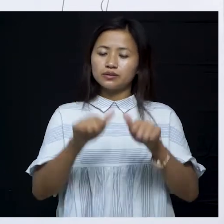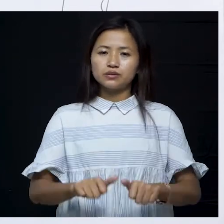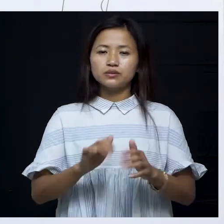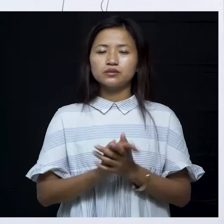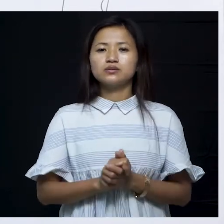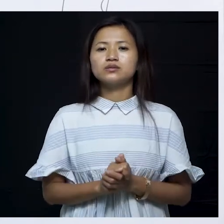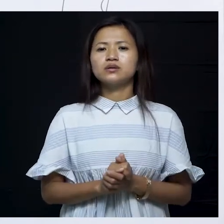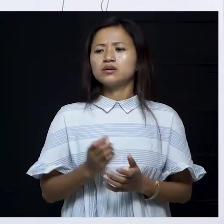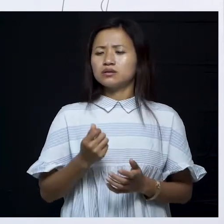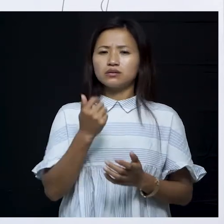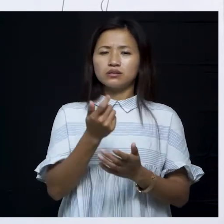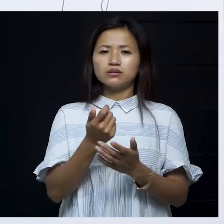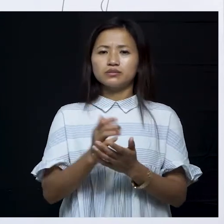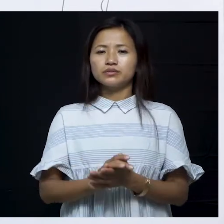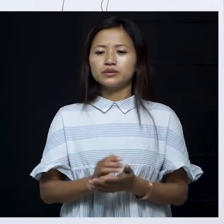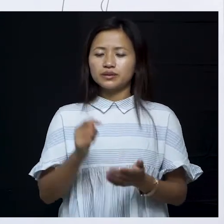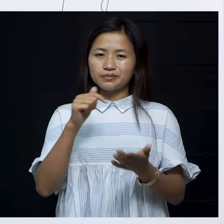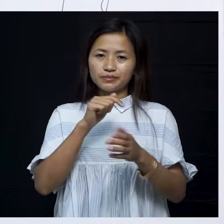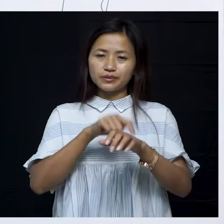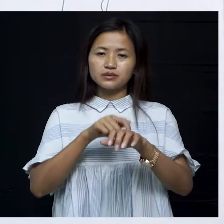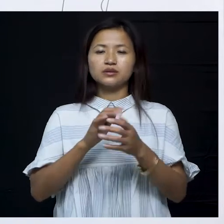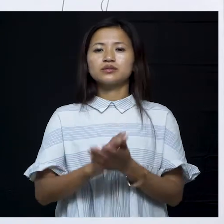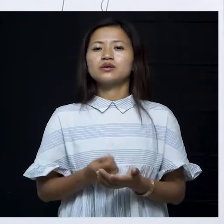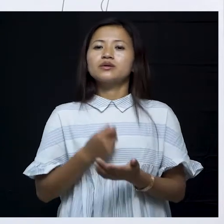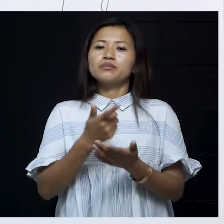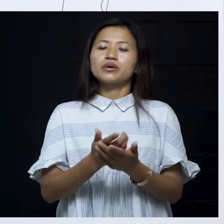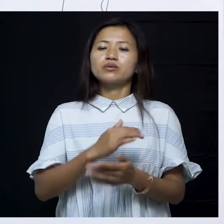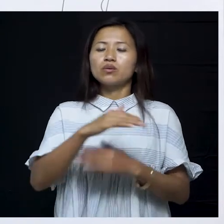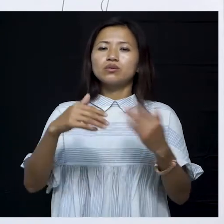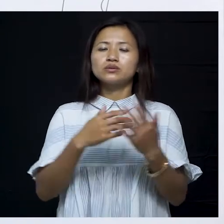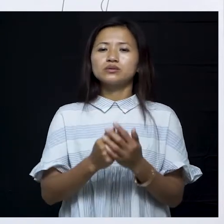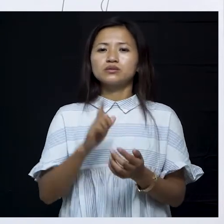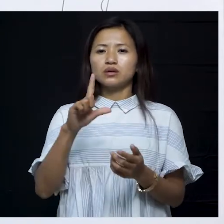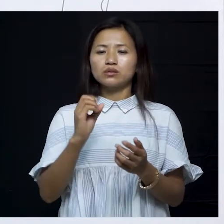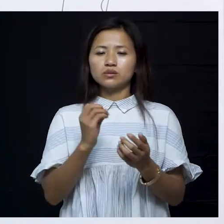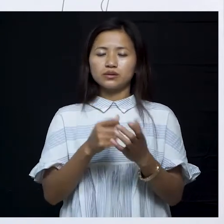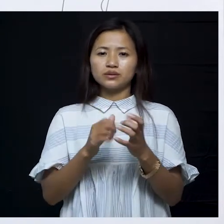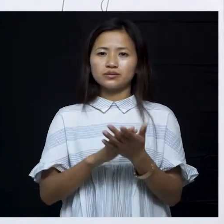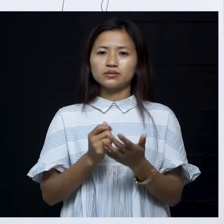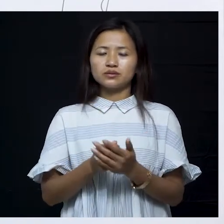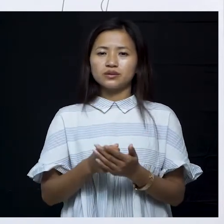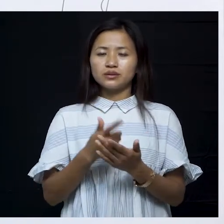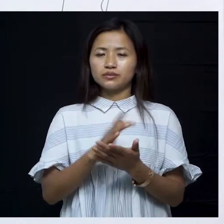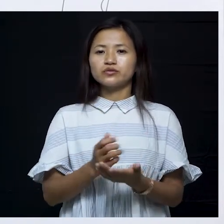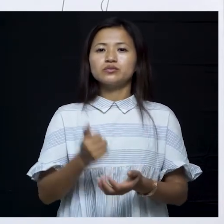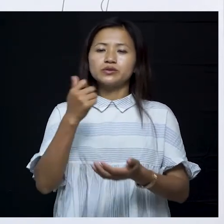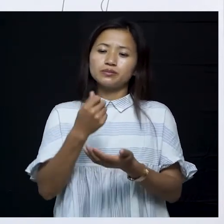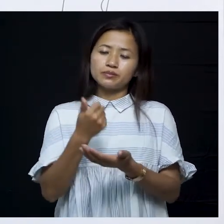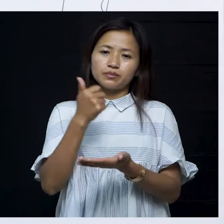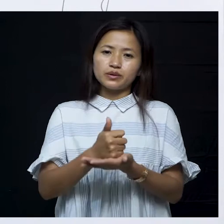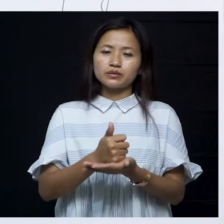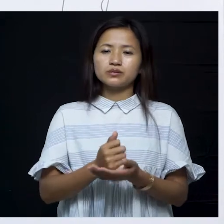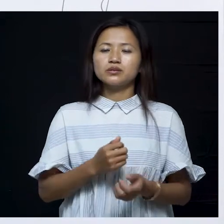to not only earn, but in the meantime, they will also pay back all the loans, whichever they have taken from the bank through the